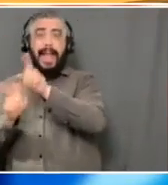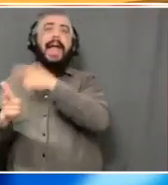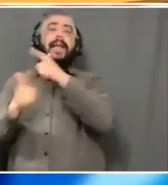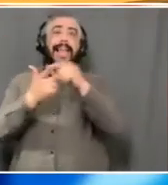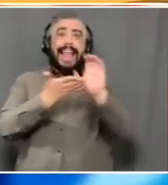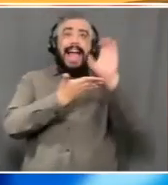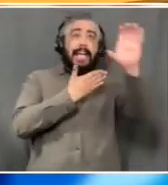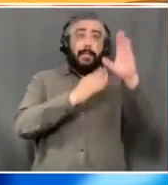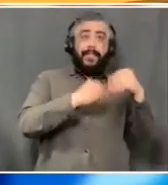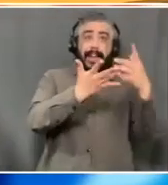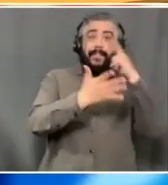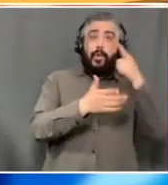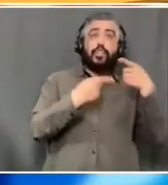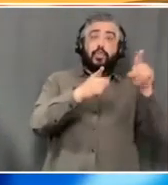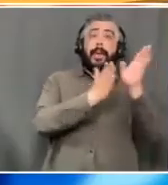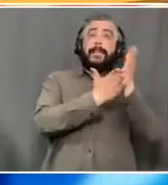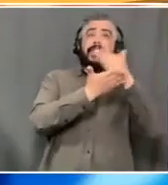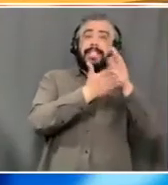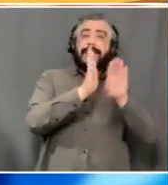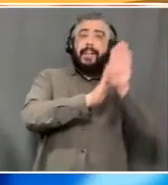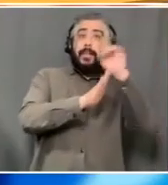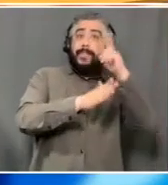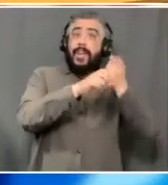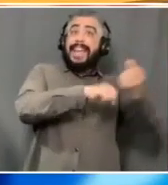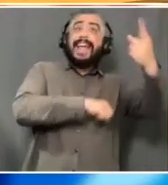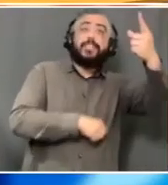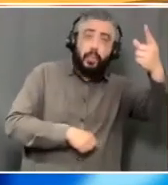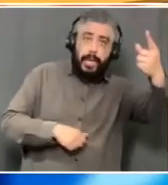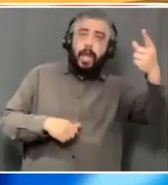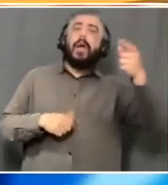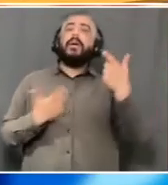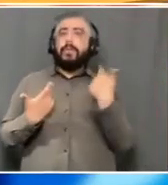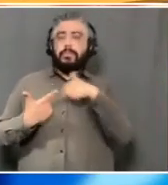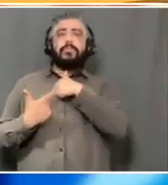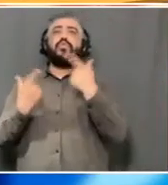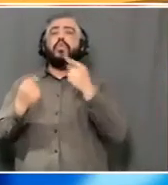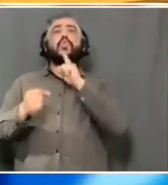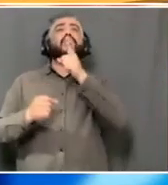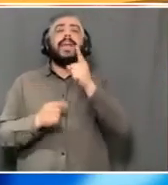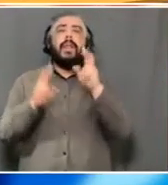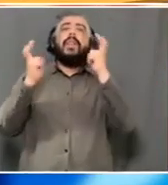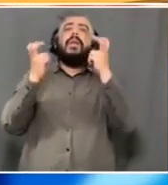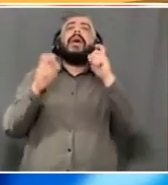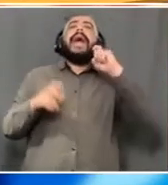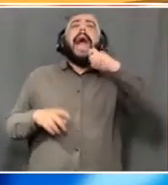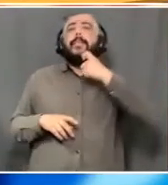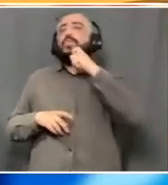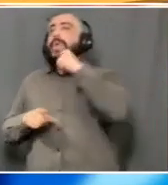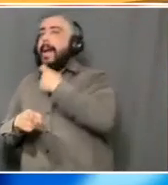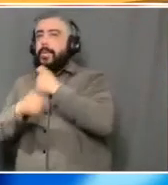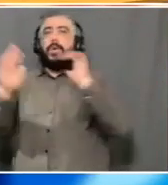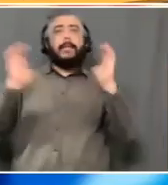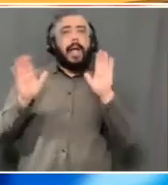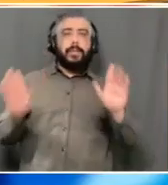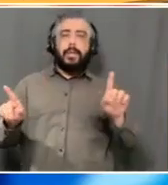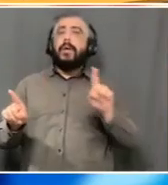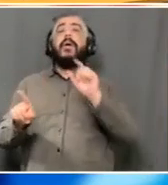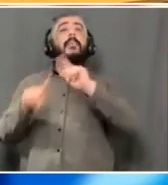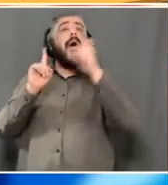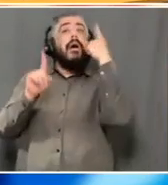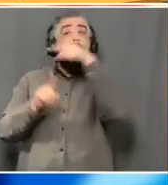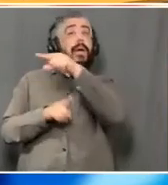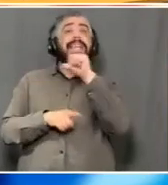provided during budget development for next school year. That way we're doing a real apples to apples comparison. And so what it doesn't include